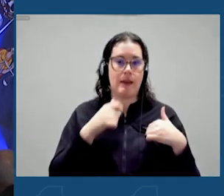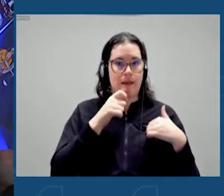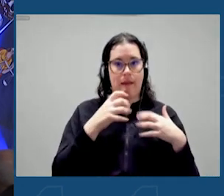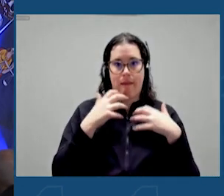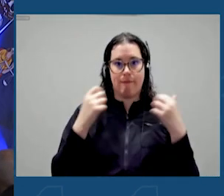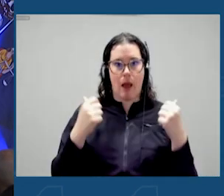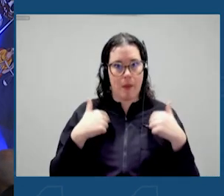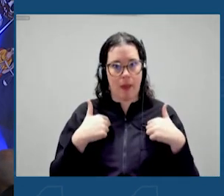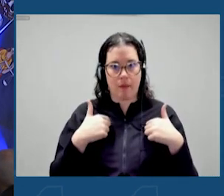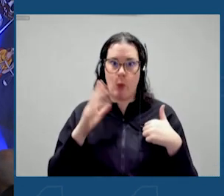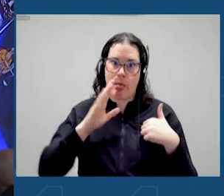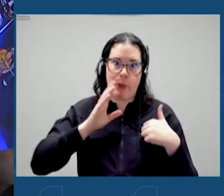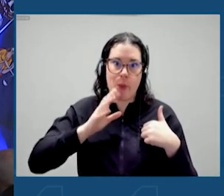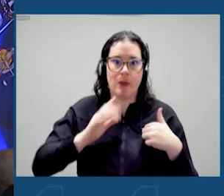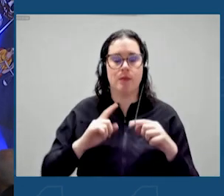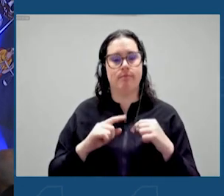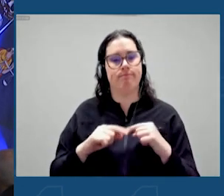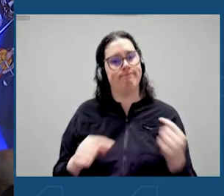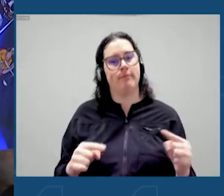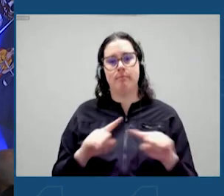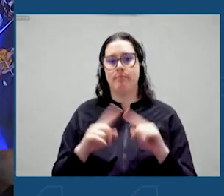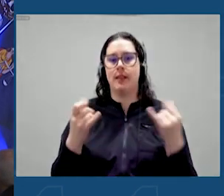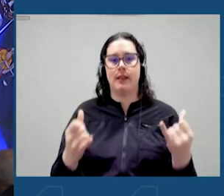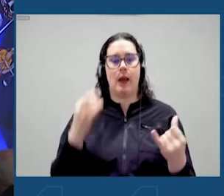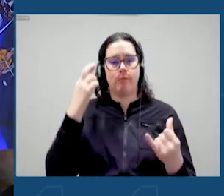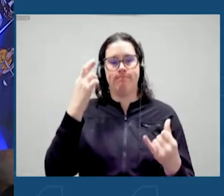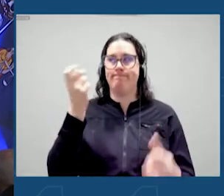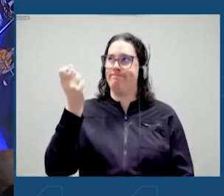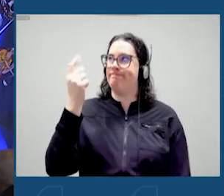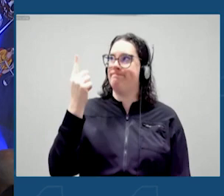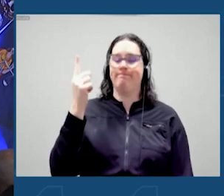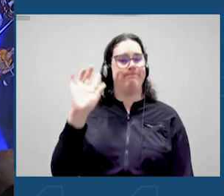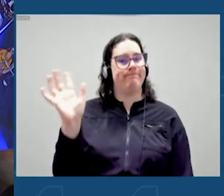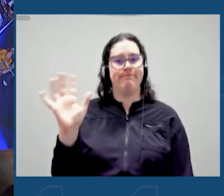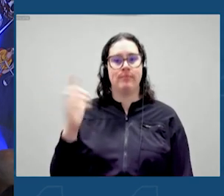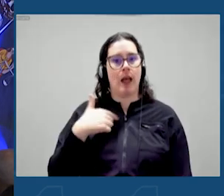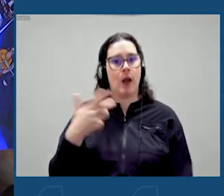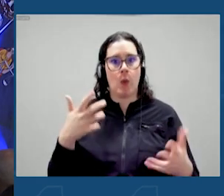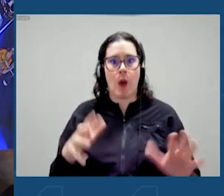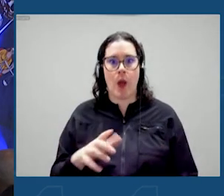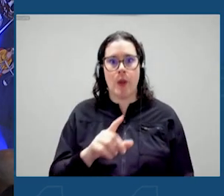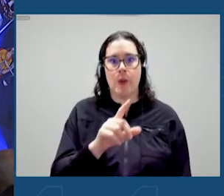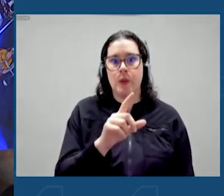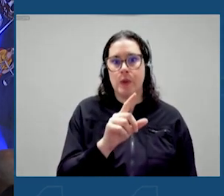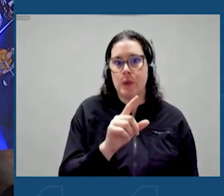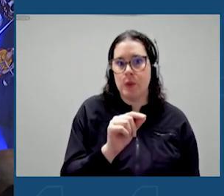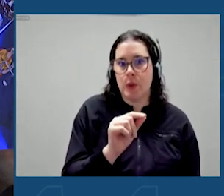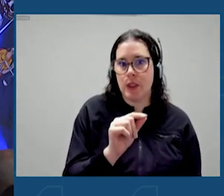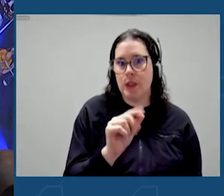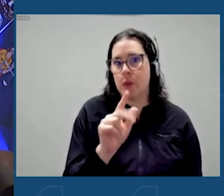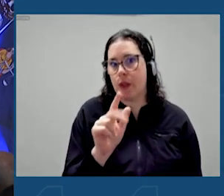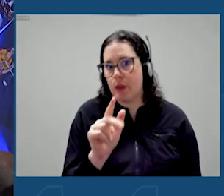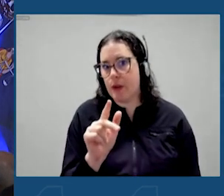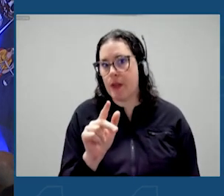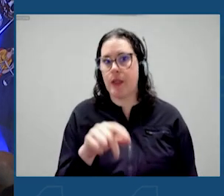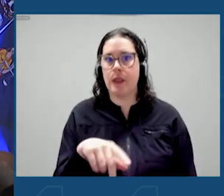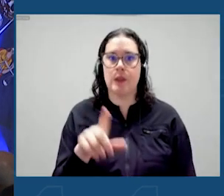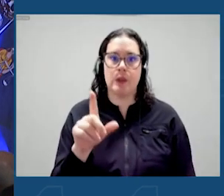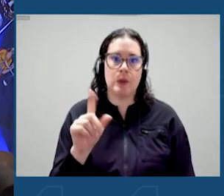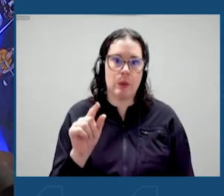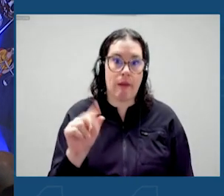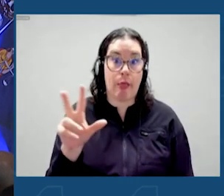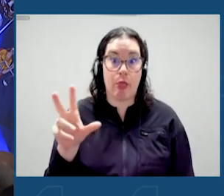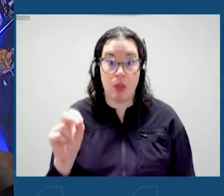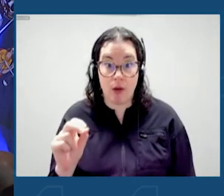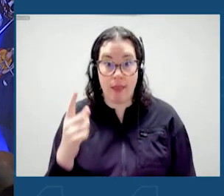have to deal with realities. I don't want to head into 2023 to 2030 and say, boy, I wish we had done something sooner. So